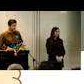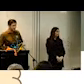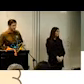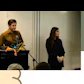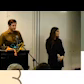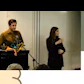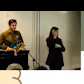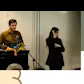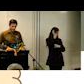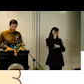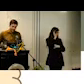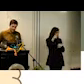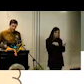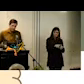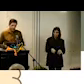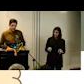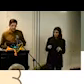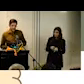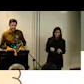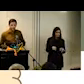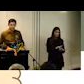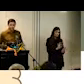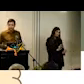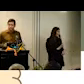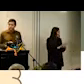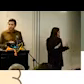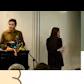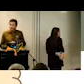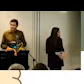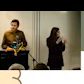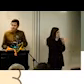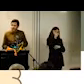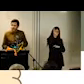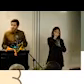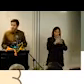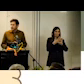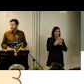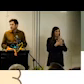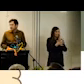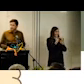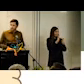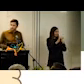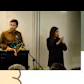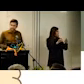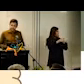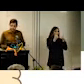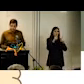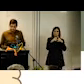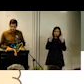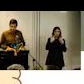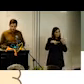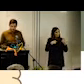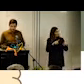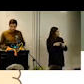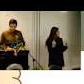Are they all the same tree? So how are we able to learn, firstly, what a tree is and what are the different types of trees and what makes